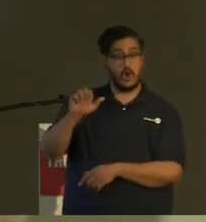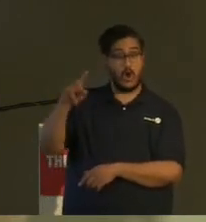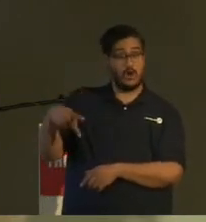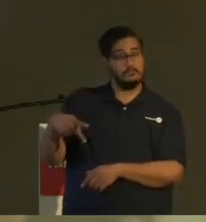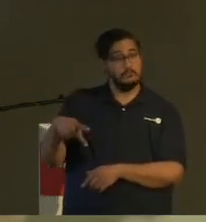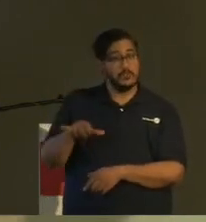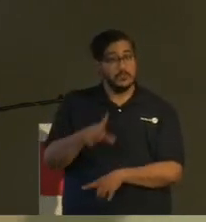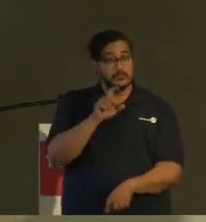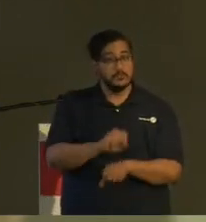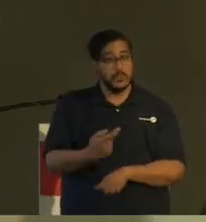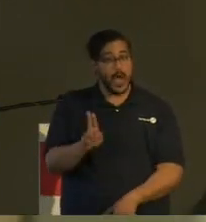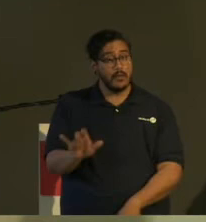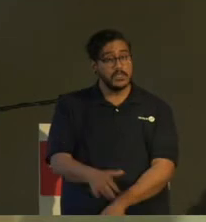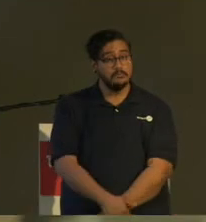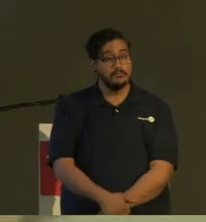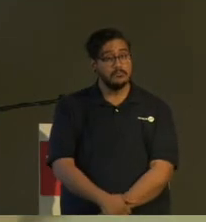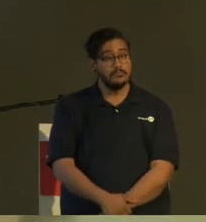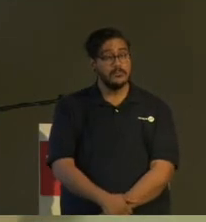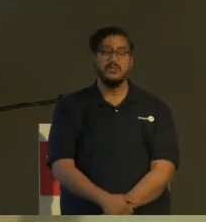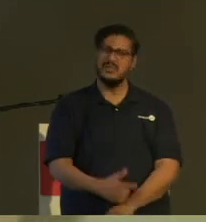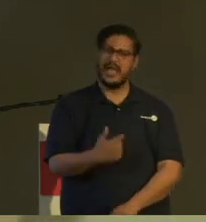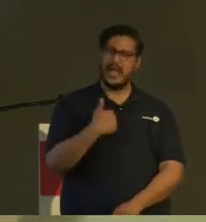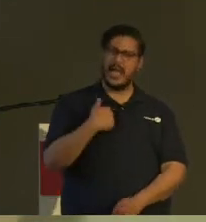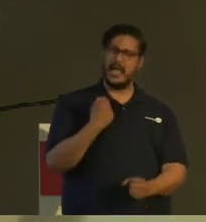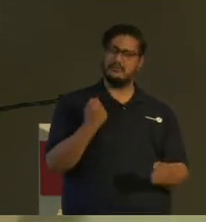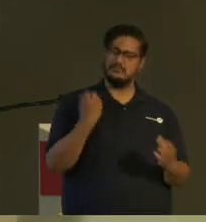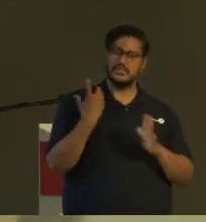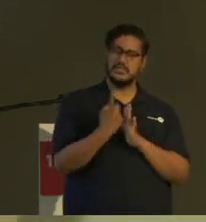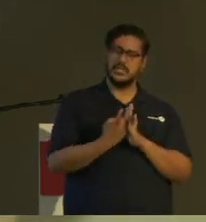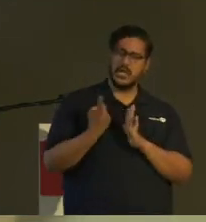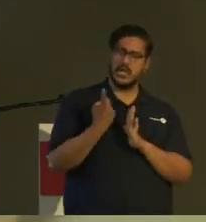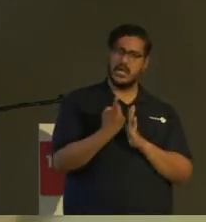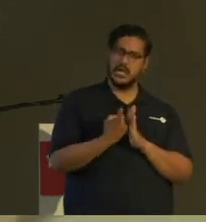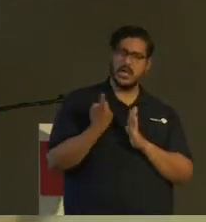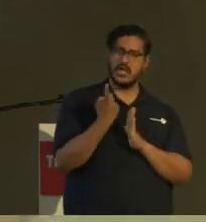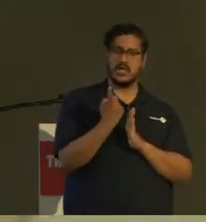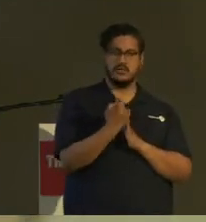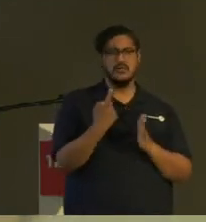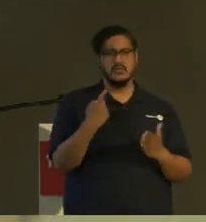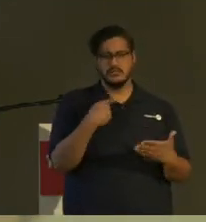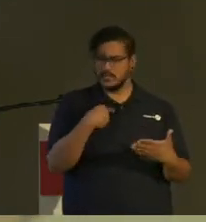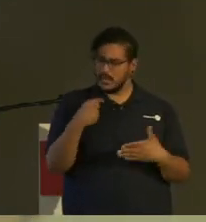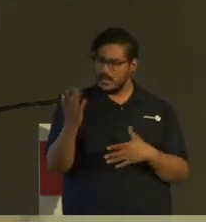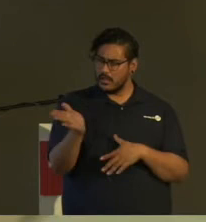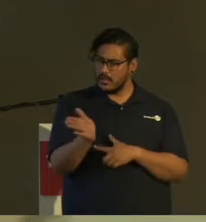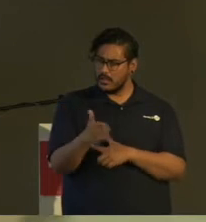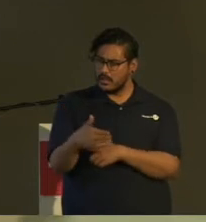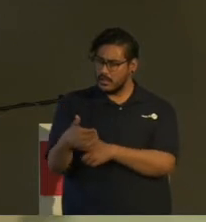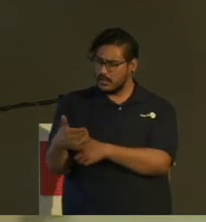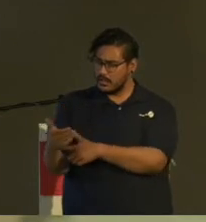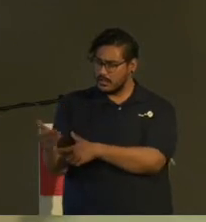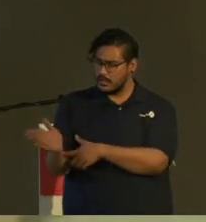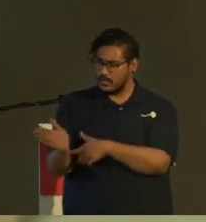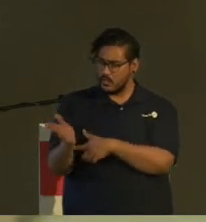pastime. I began to devote hour after hour to swooning over the reflections emitted by their scales